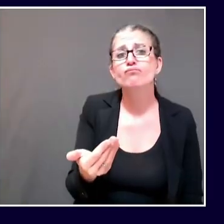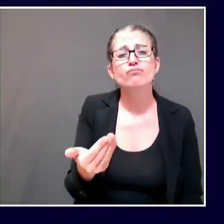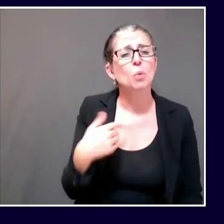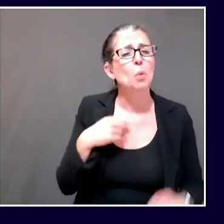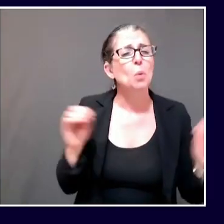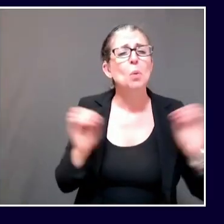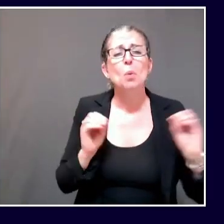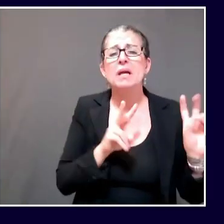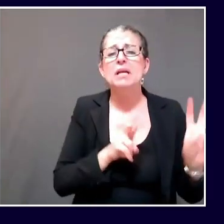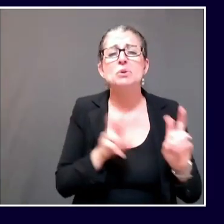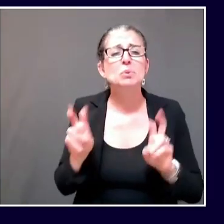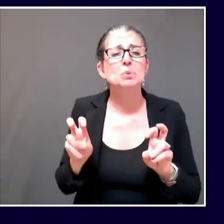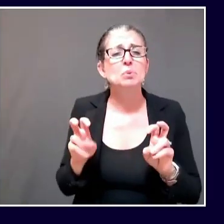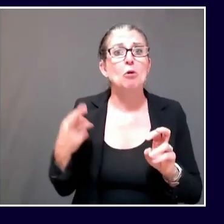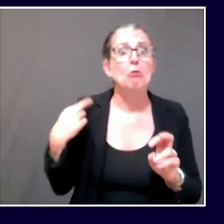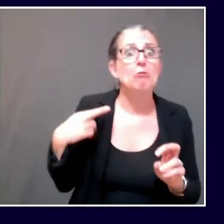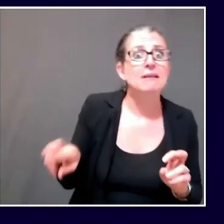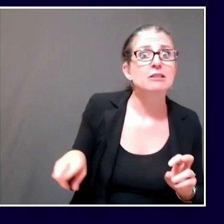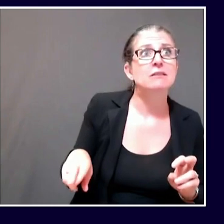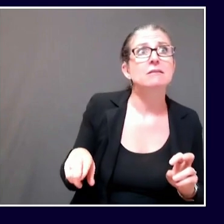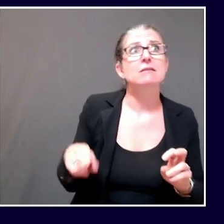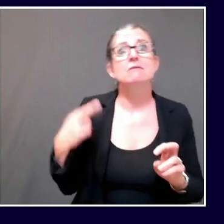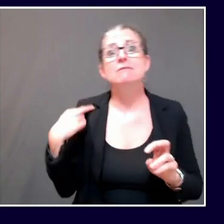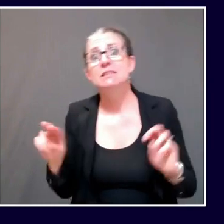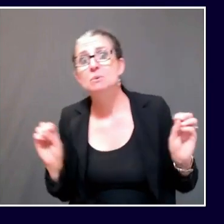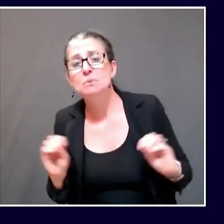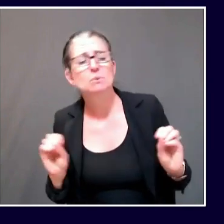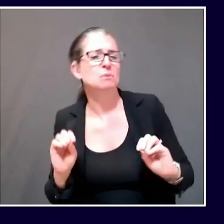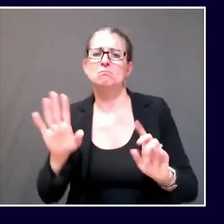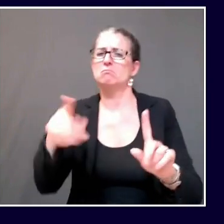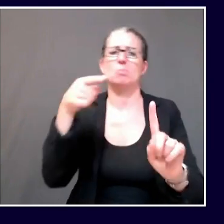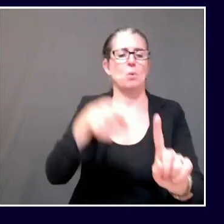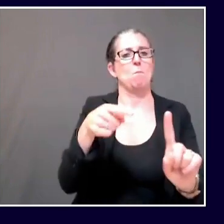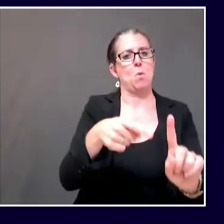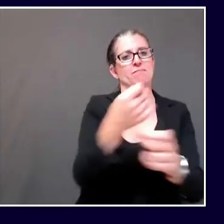about what type of gathering it is and how we can work with them to keep it safe.